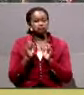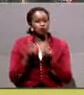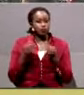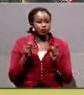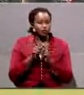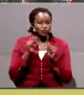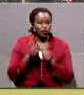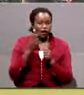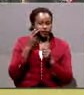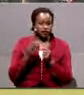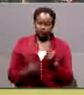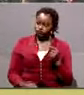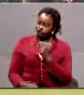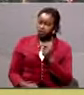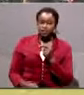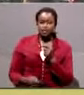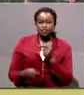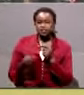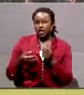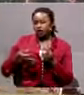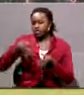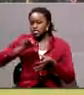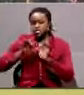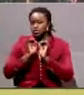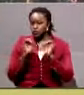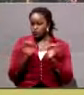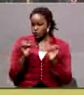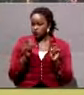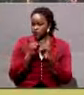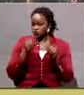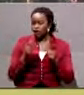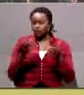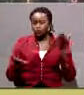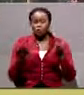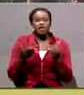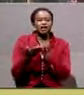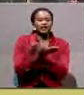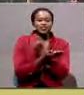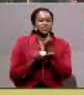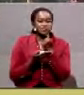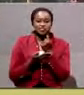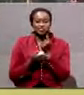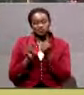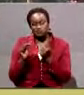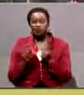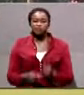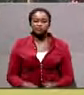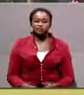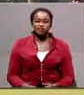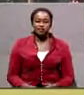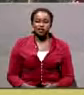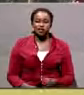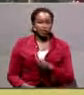one, where there was no genes for late blight resistance, you can compare the yields. This is maybe like 40 times or